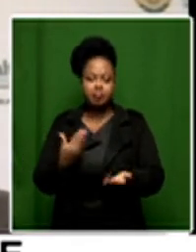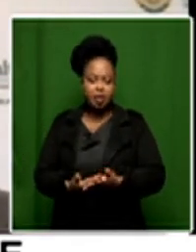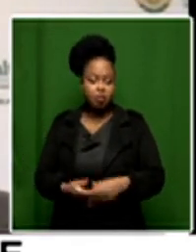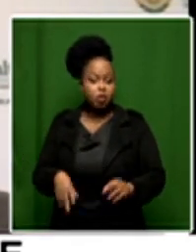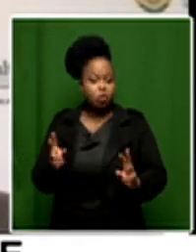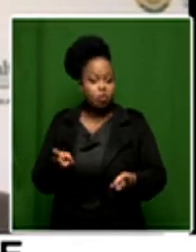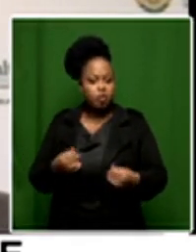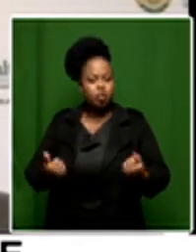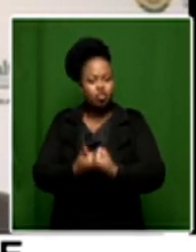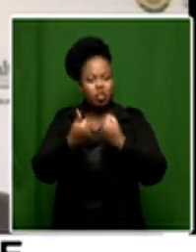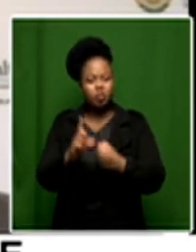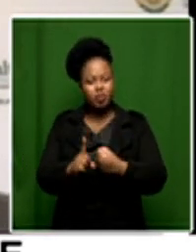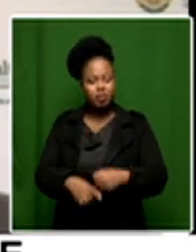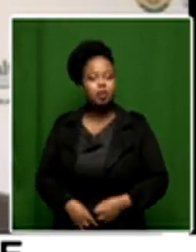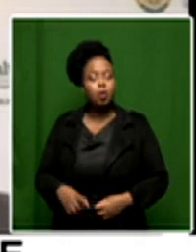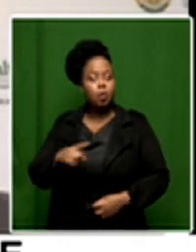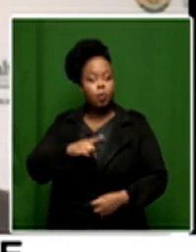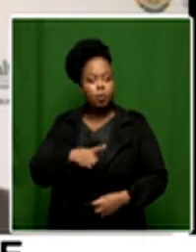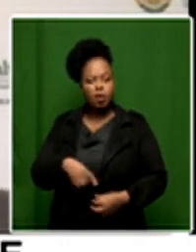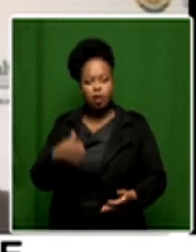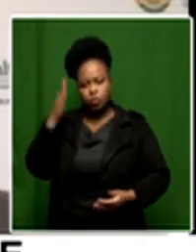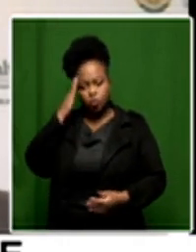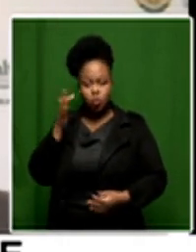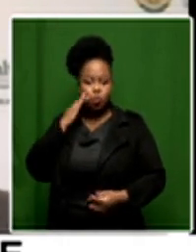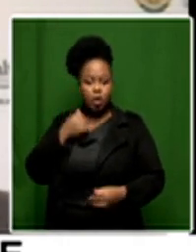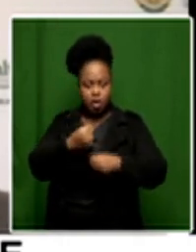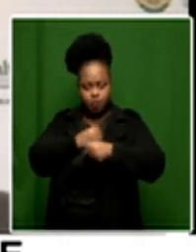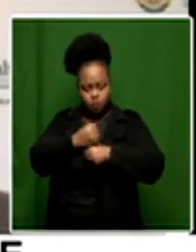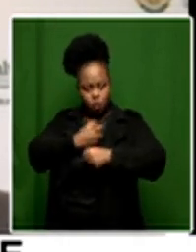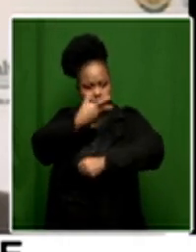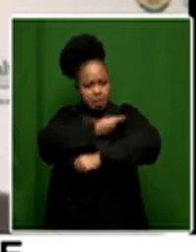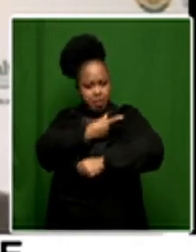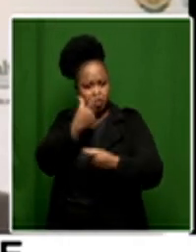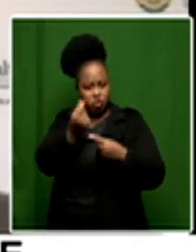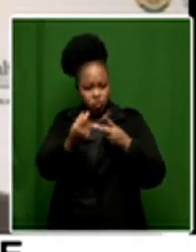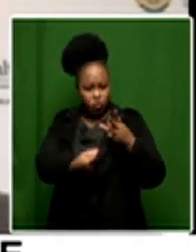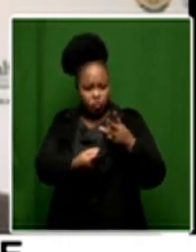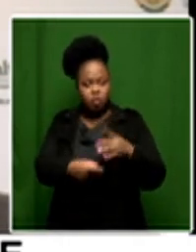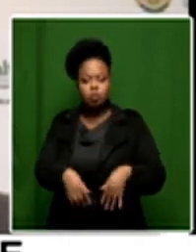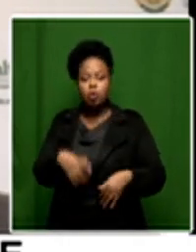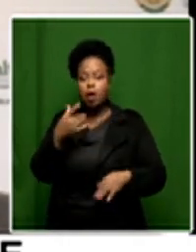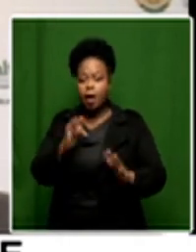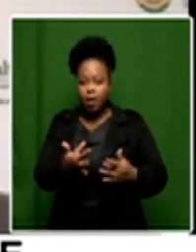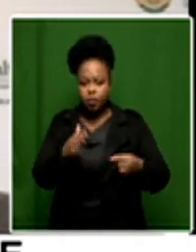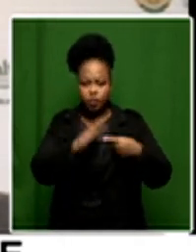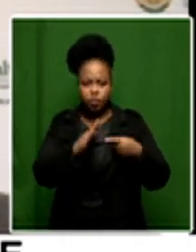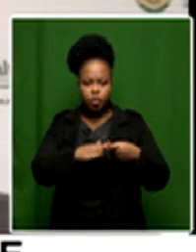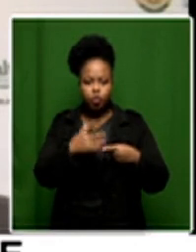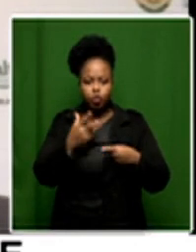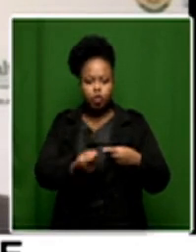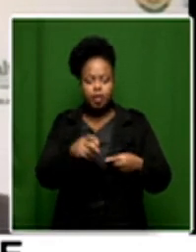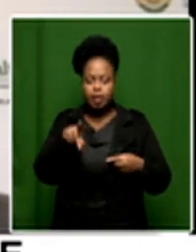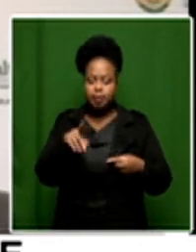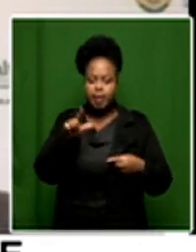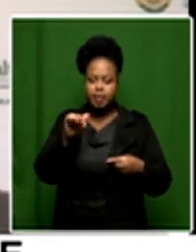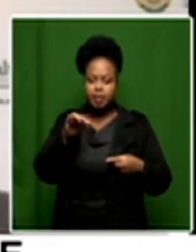what becomes a challenge with a drug is that when you do a trial, you do two things. You administer the drug, and you also use what is called placebo,